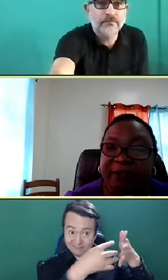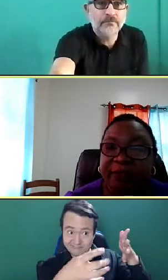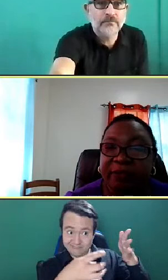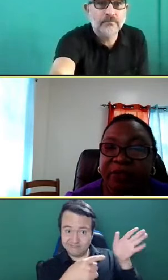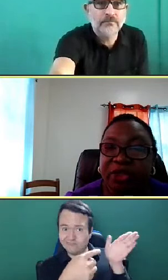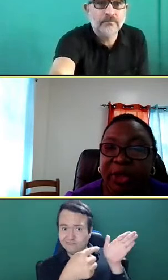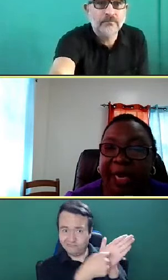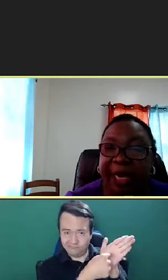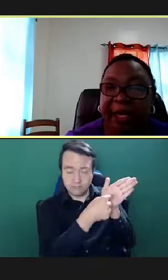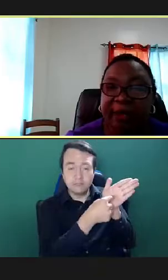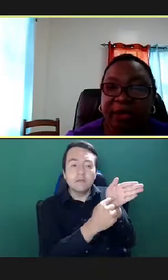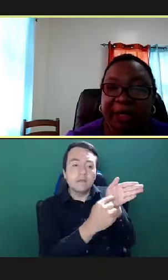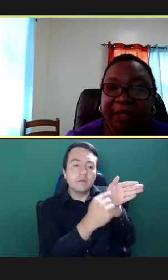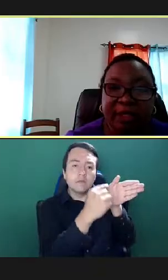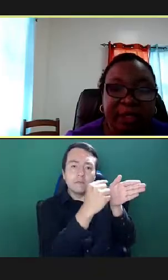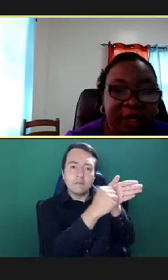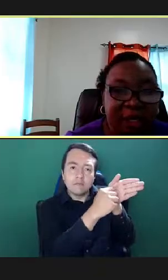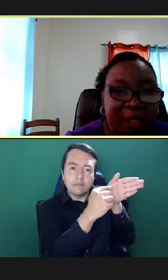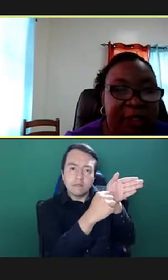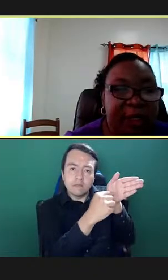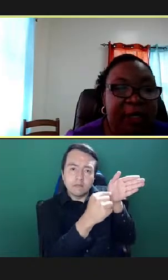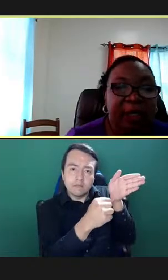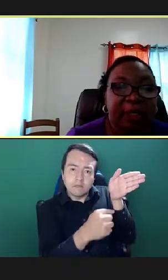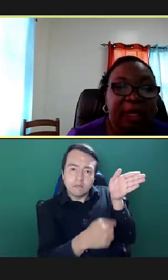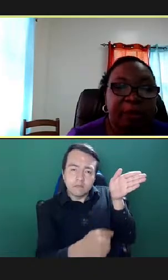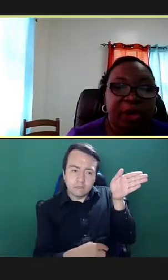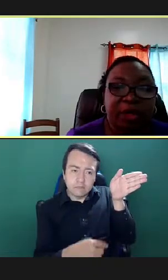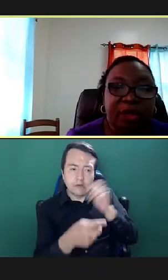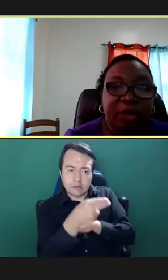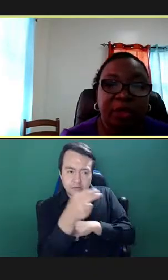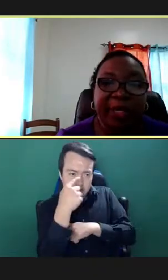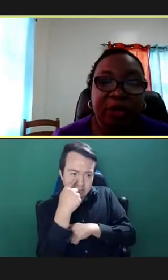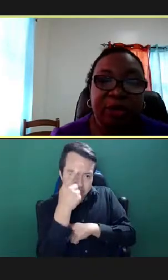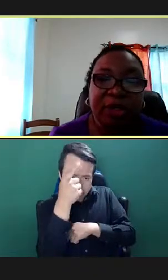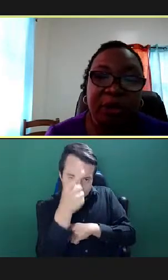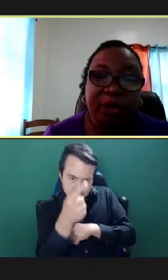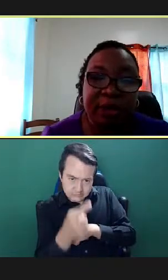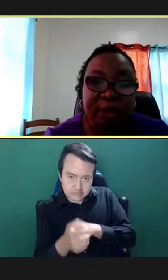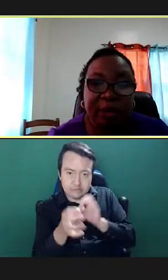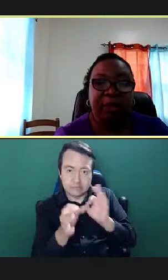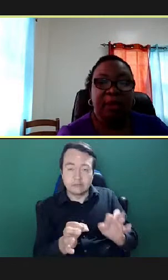as of July 23rd, there were